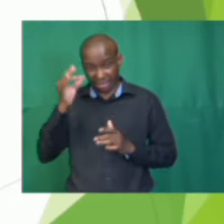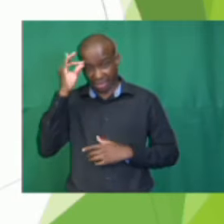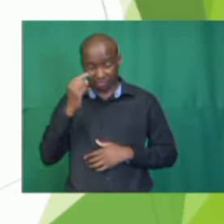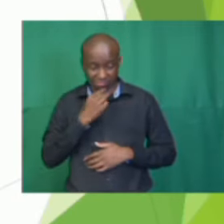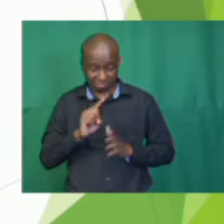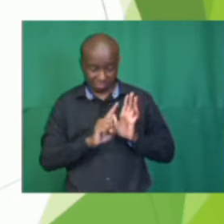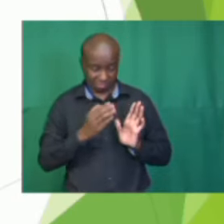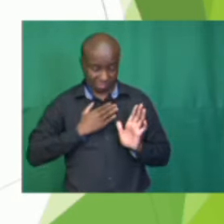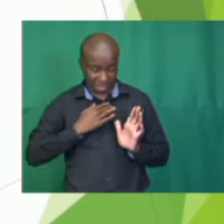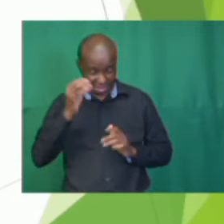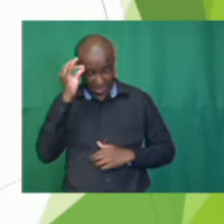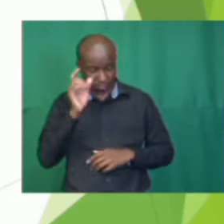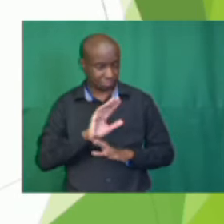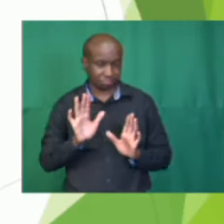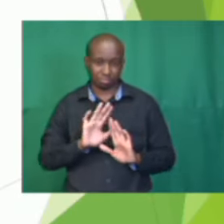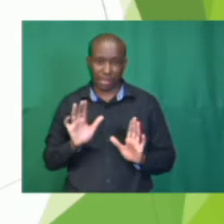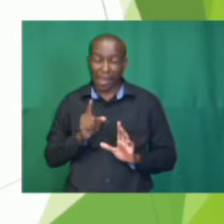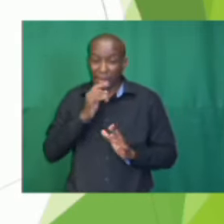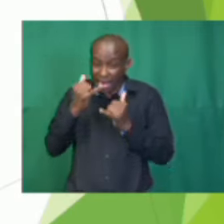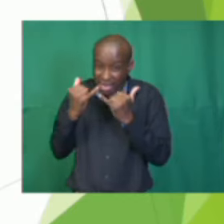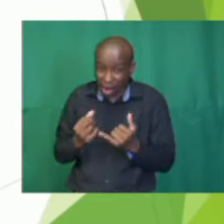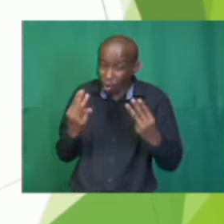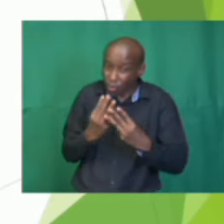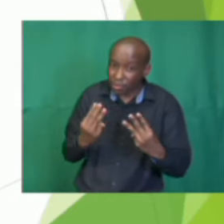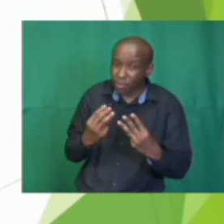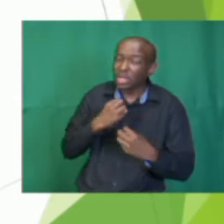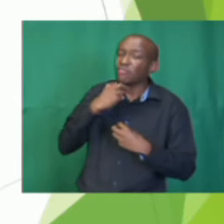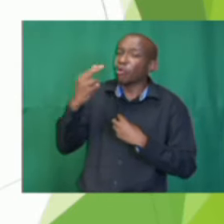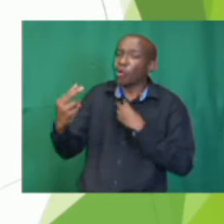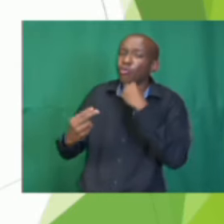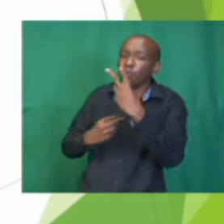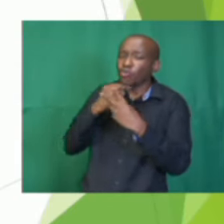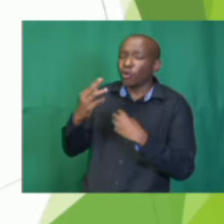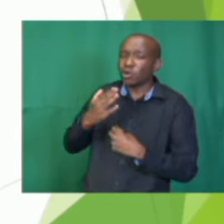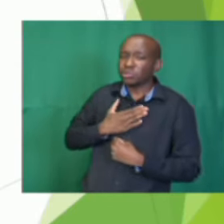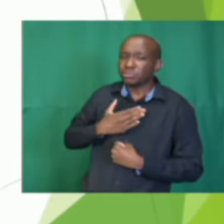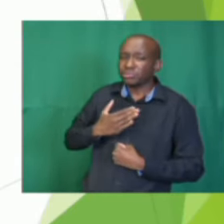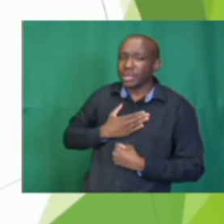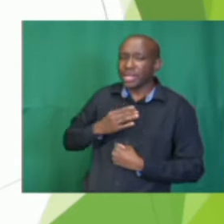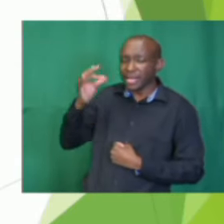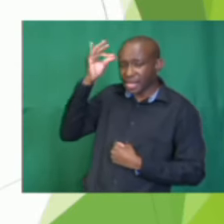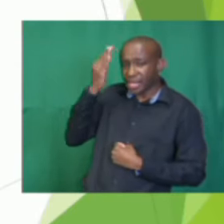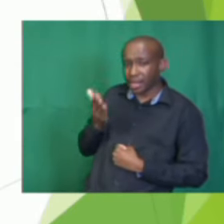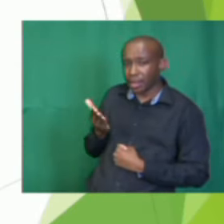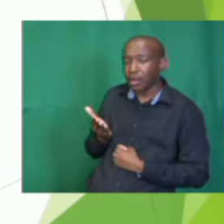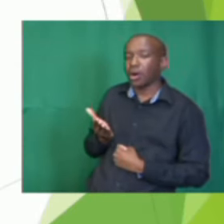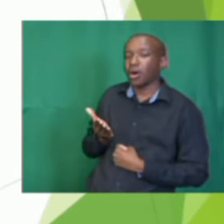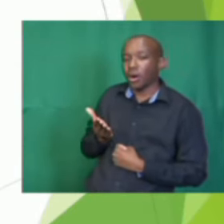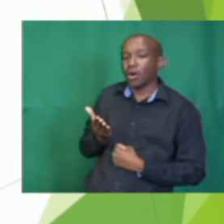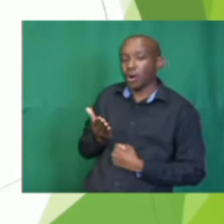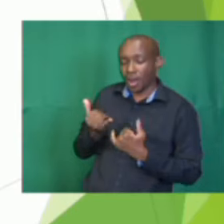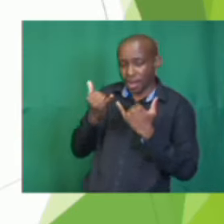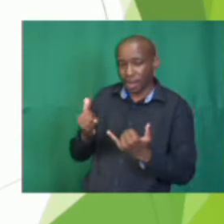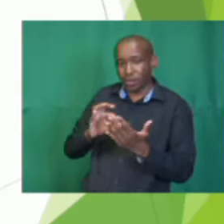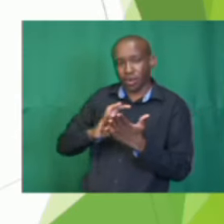his entry, the multitudes shout, "Blessed is the king who comes in the name of the Lord,"